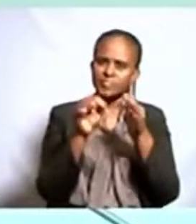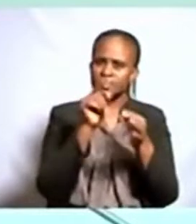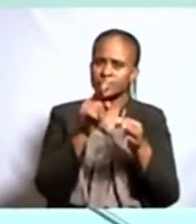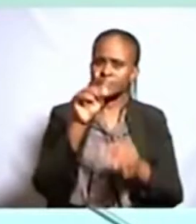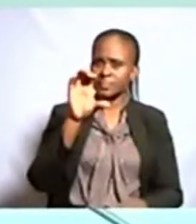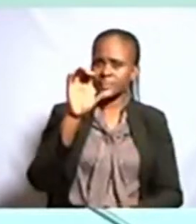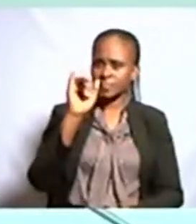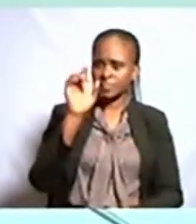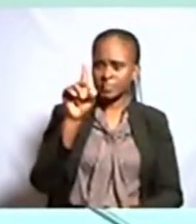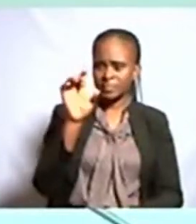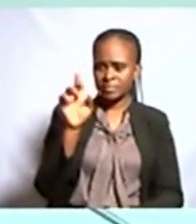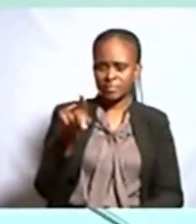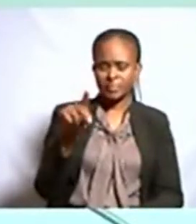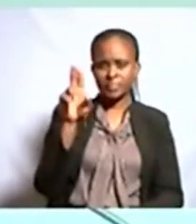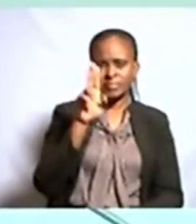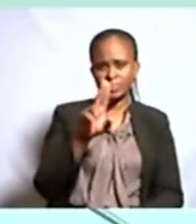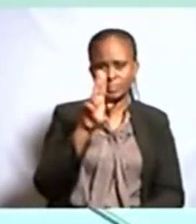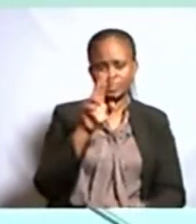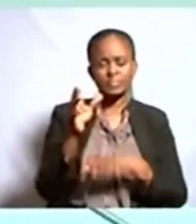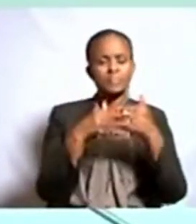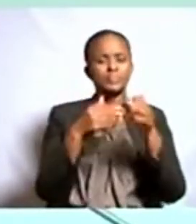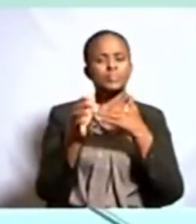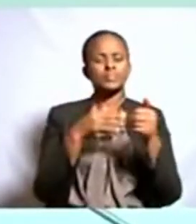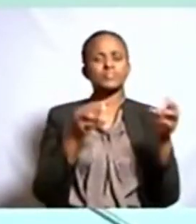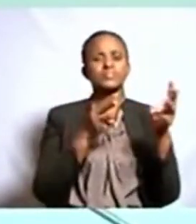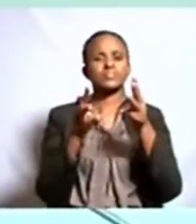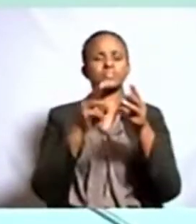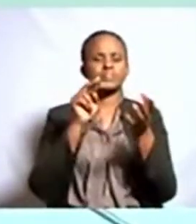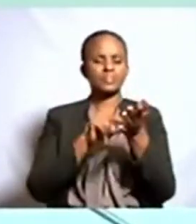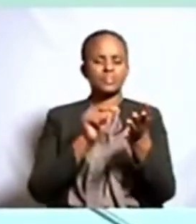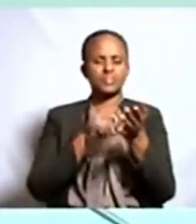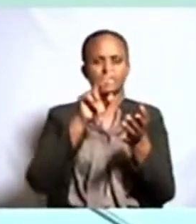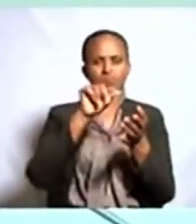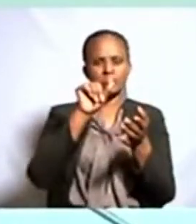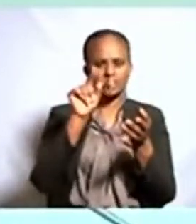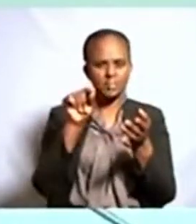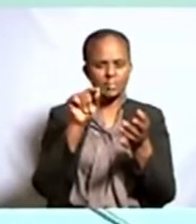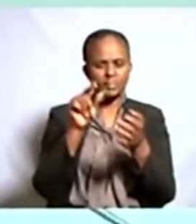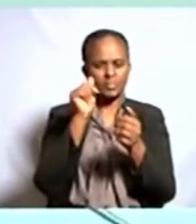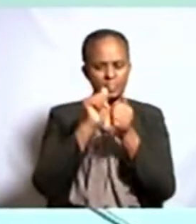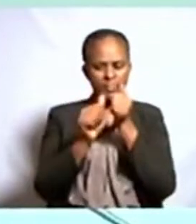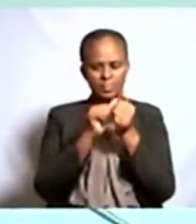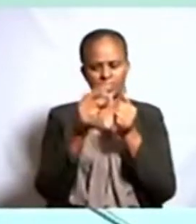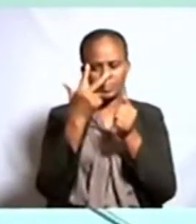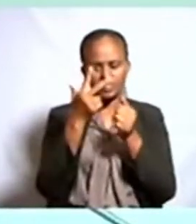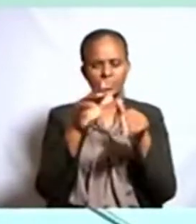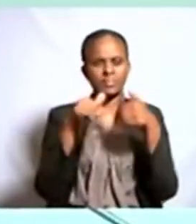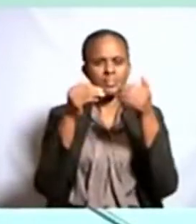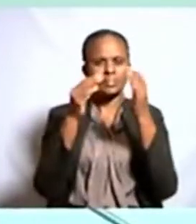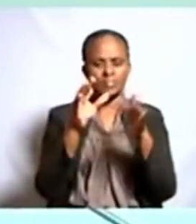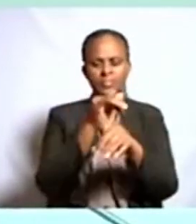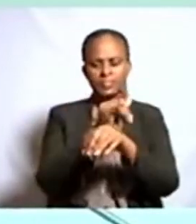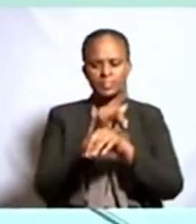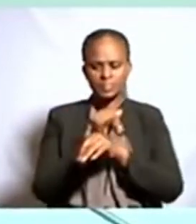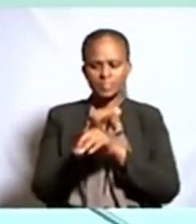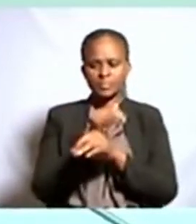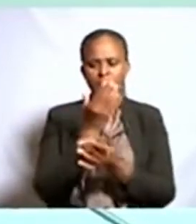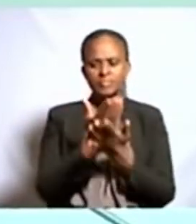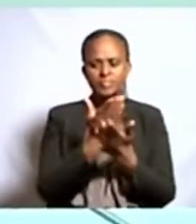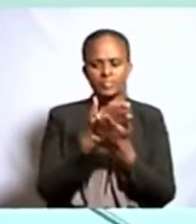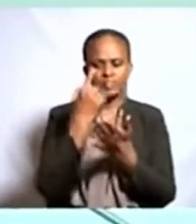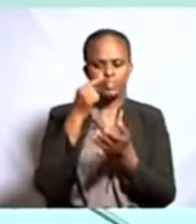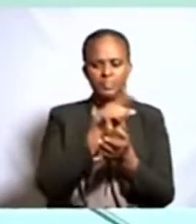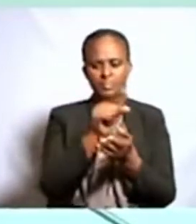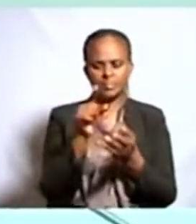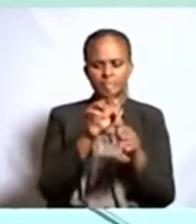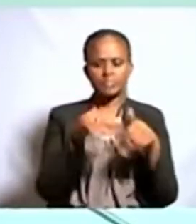CIDP used the simplified bidding method in November 2020, in which 3 suppliers were invited to bid for the tender